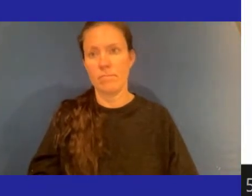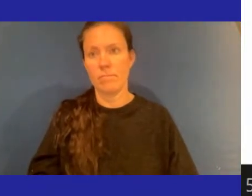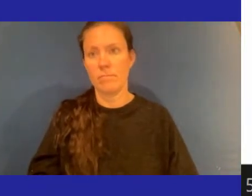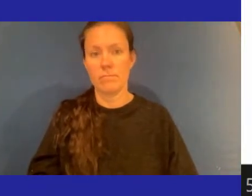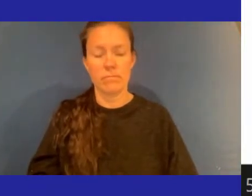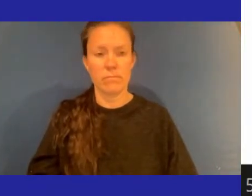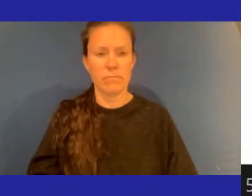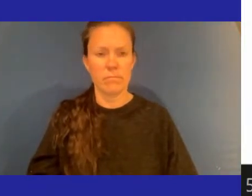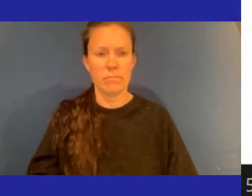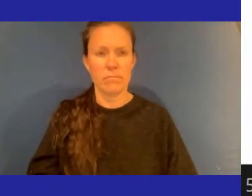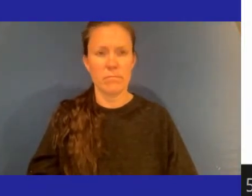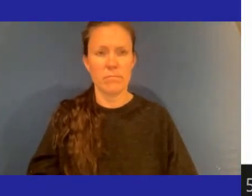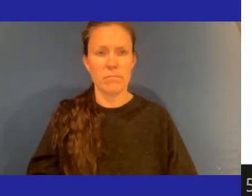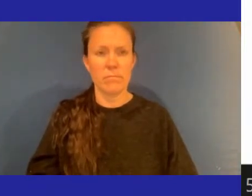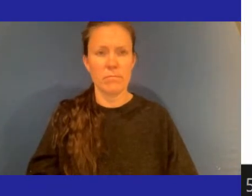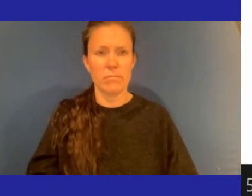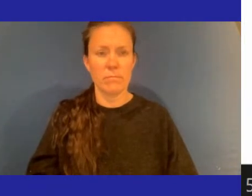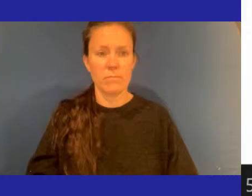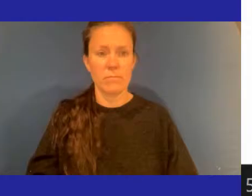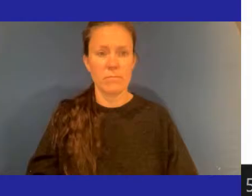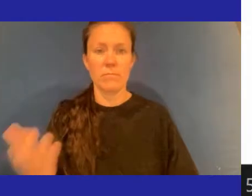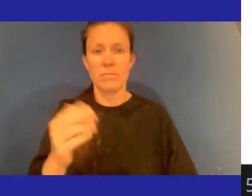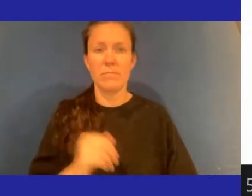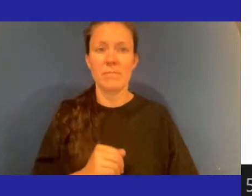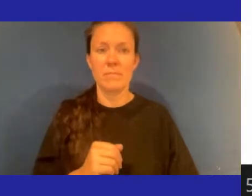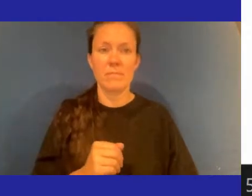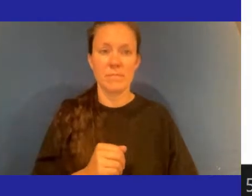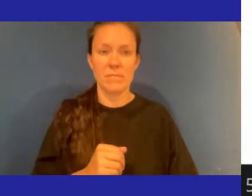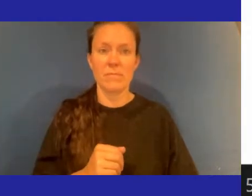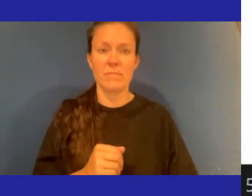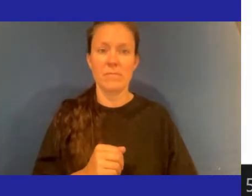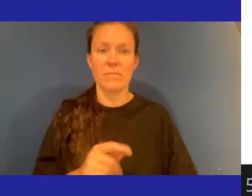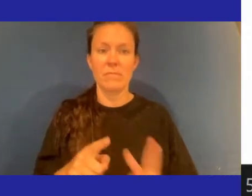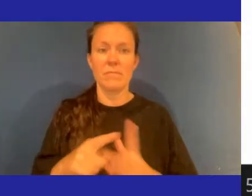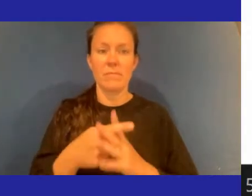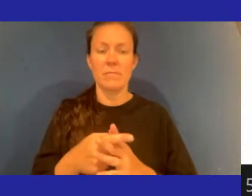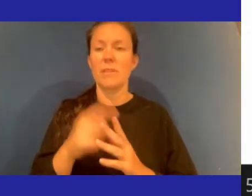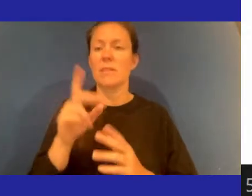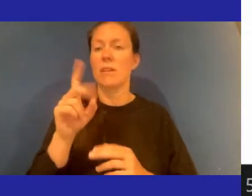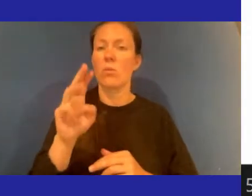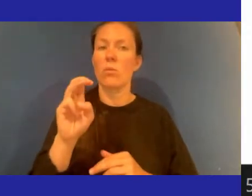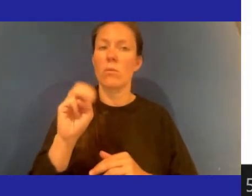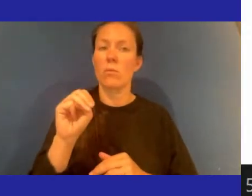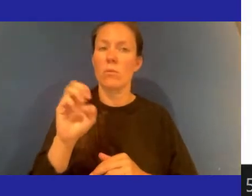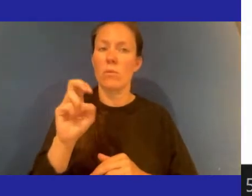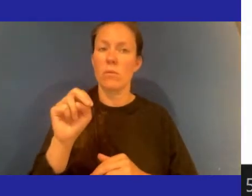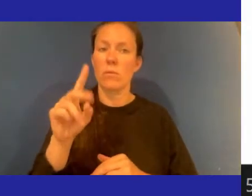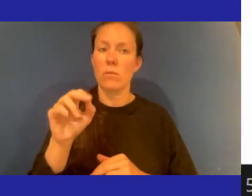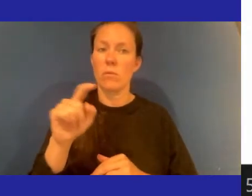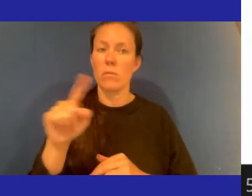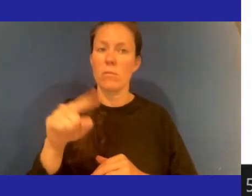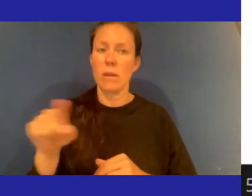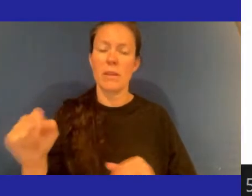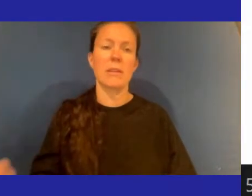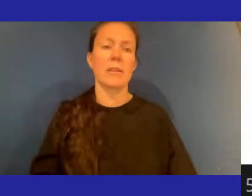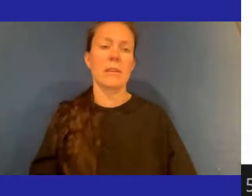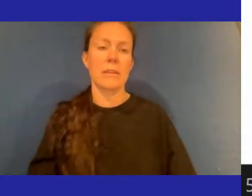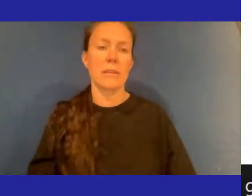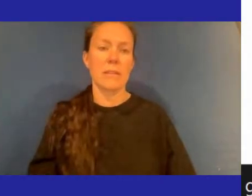get everyone in I as gotcha. complete as possible. So we'll start with Dr. Mendez. Thank you. Mr. Mendez here, System